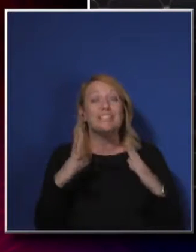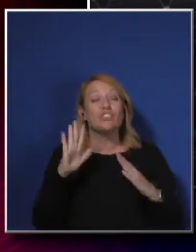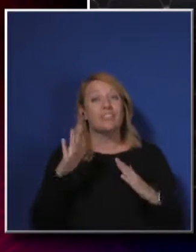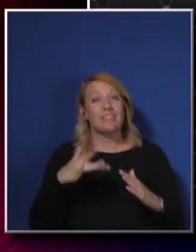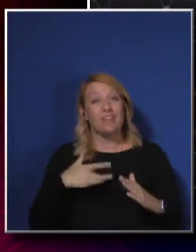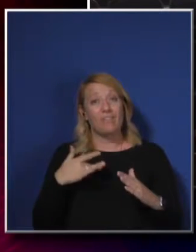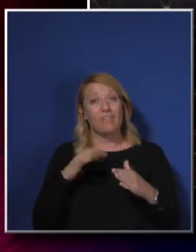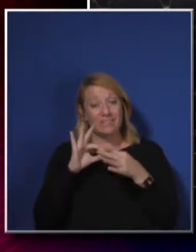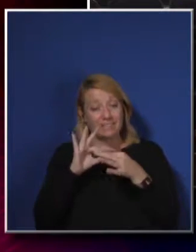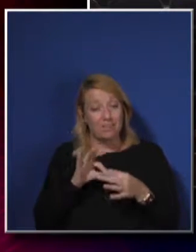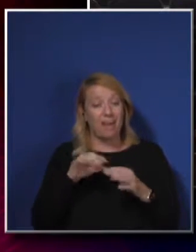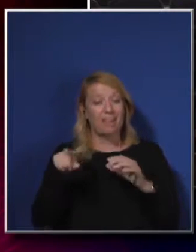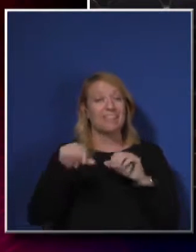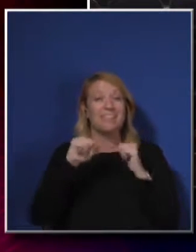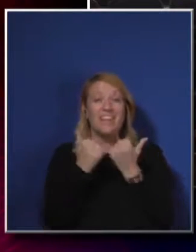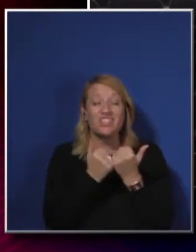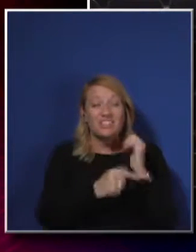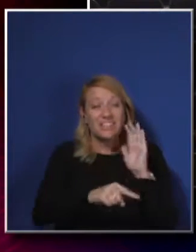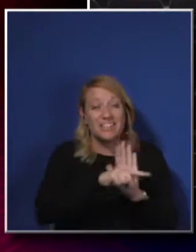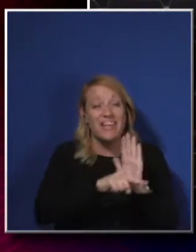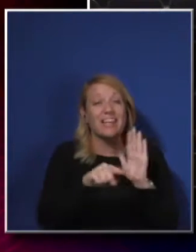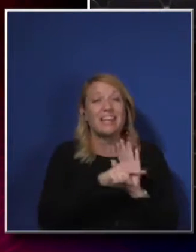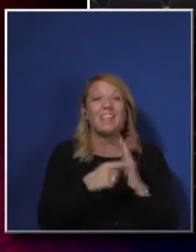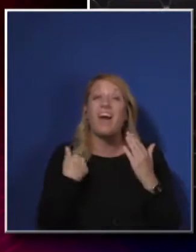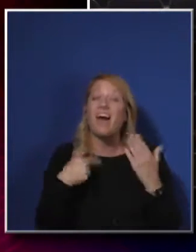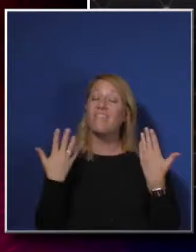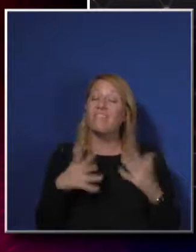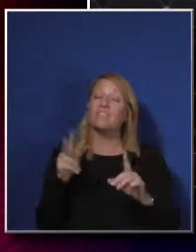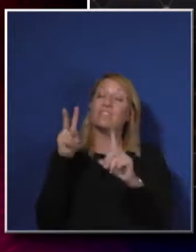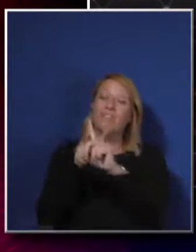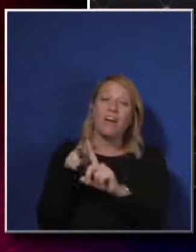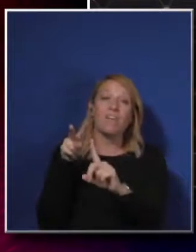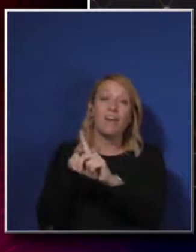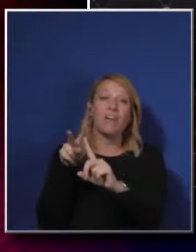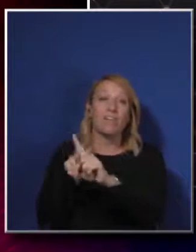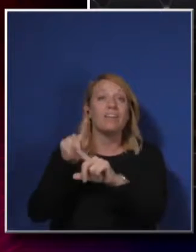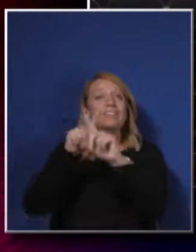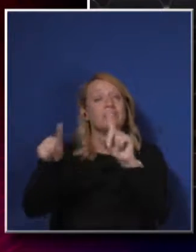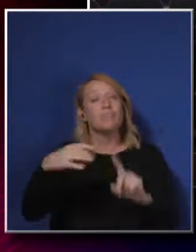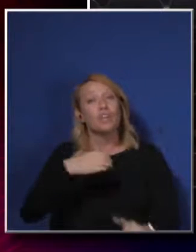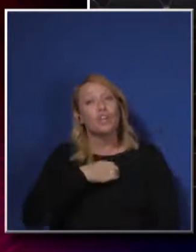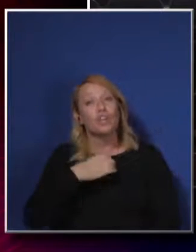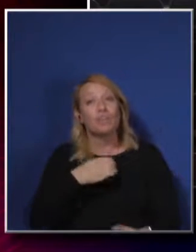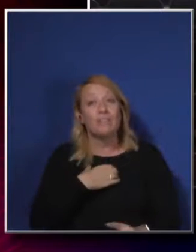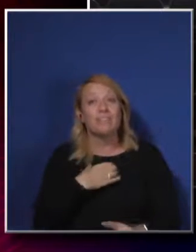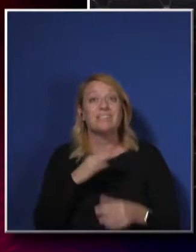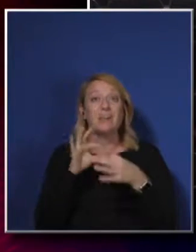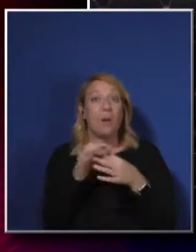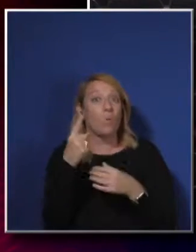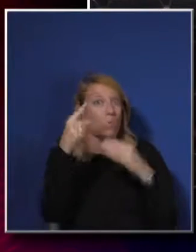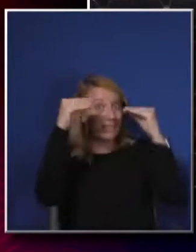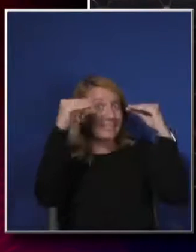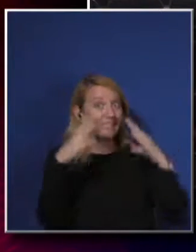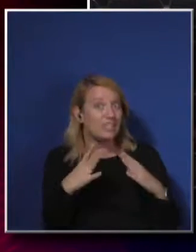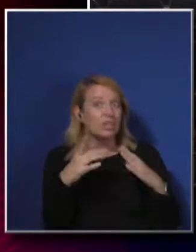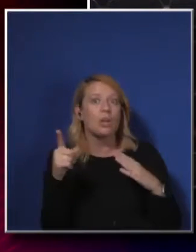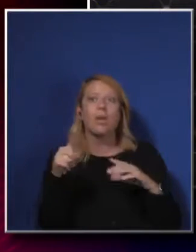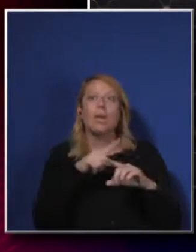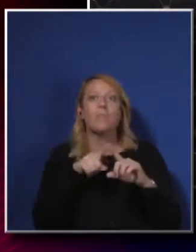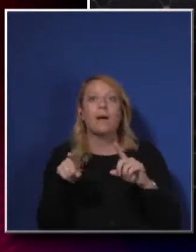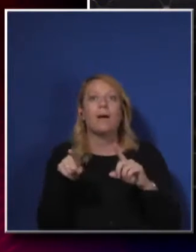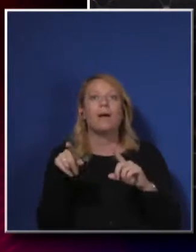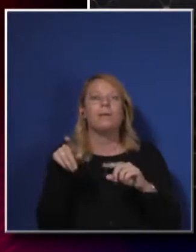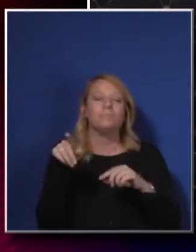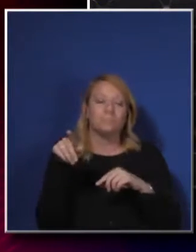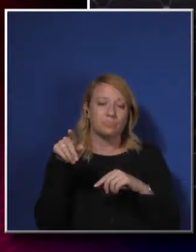spoken language services of this organization by filing grievances that were dismissed. That teacher has been stripped of her caseload and is assigned to